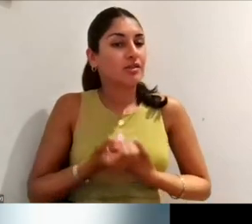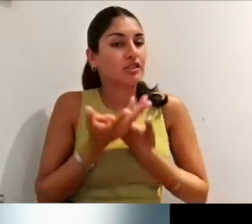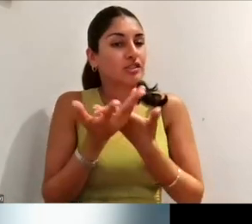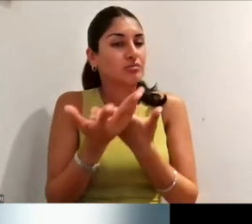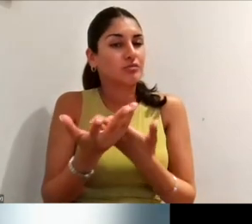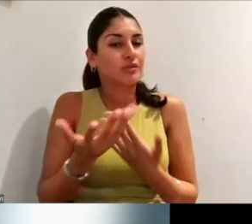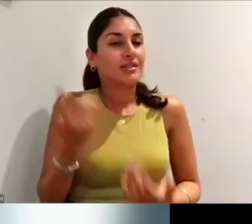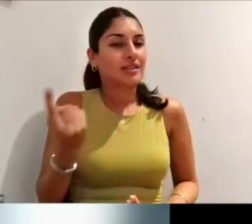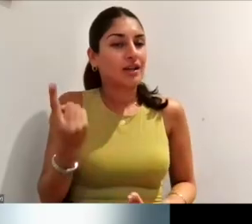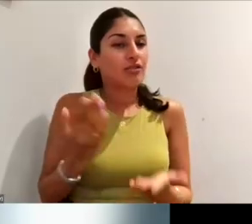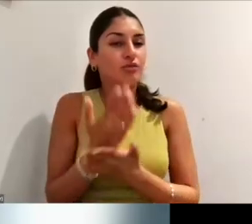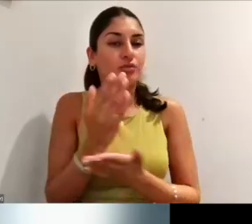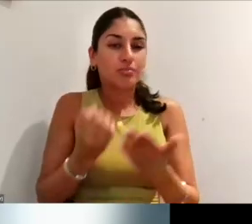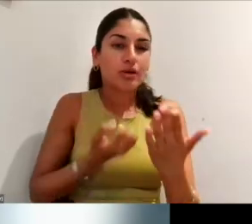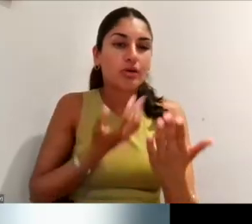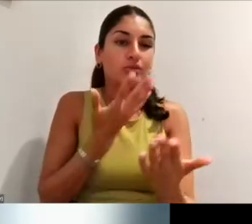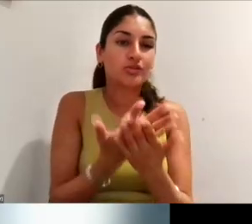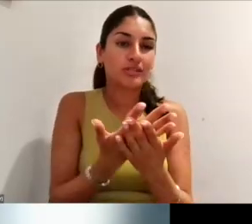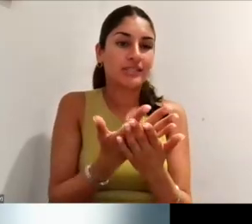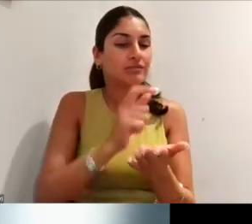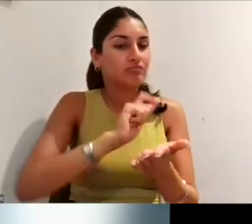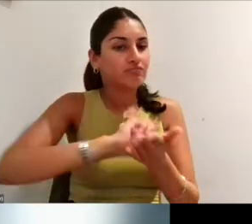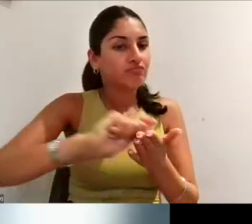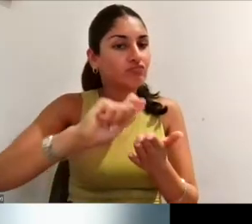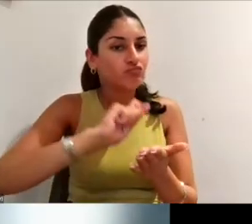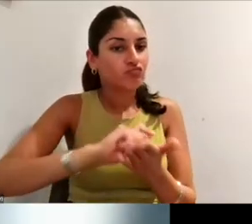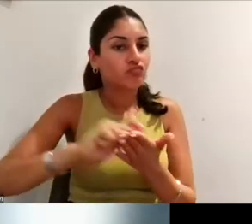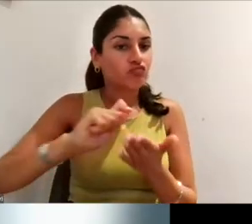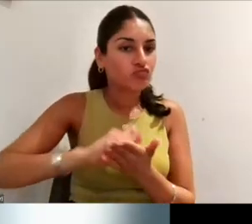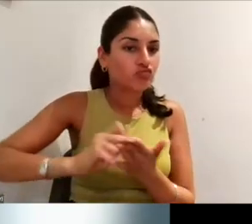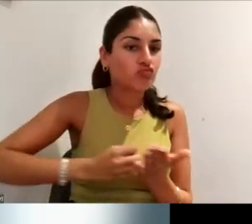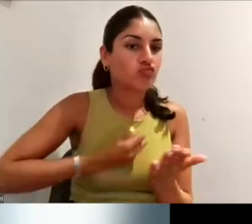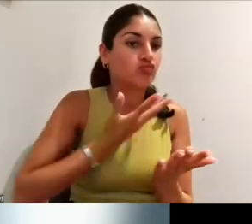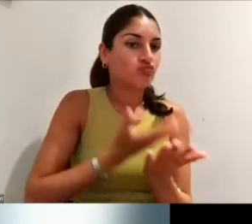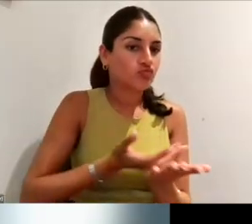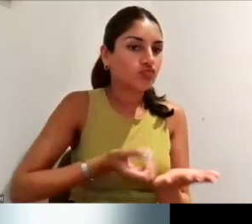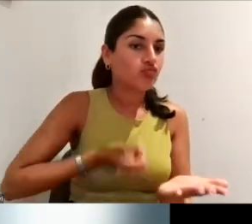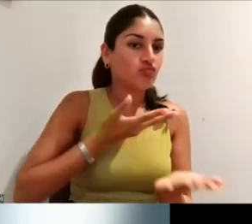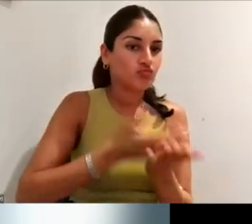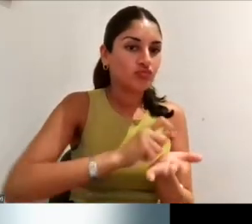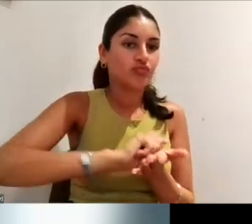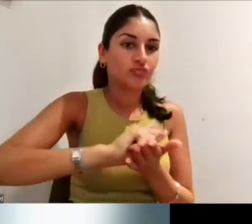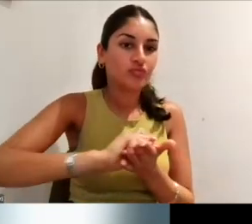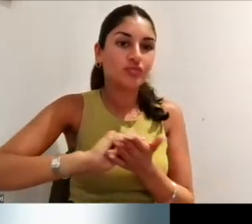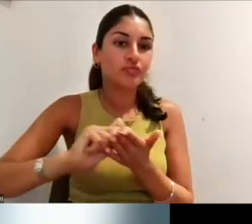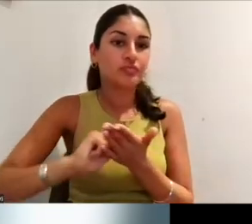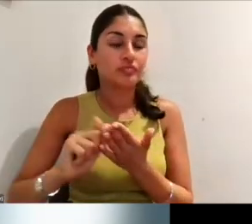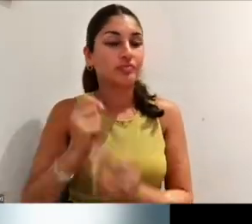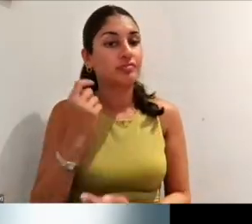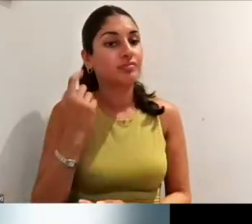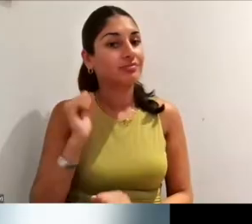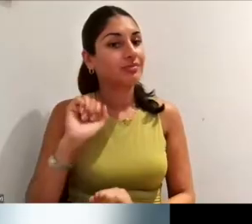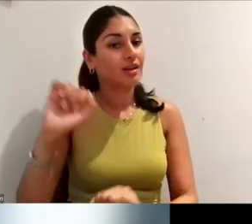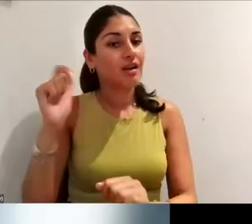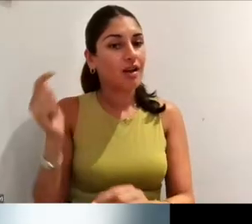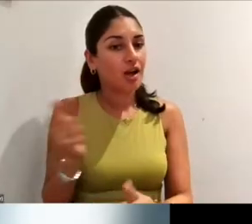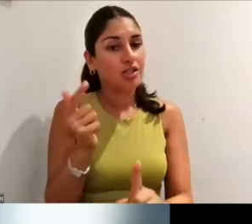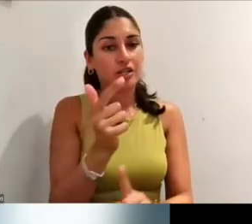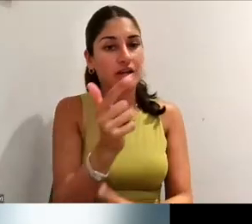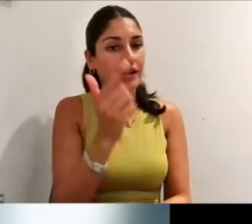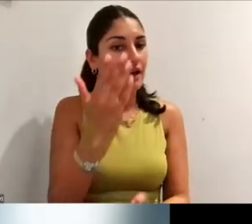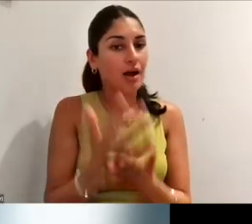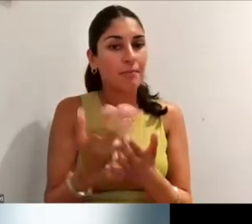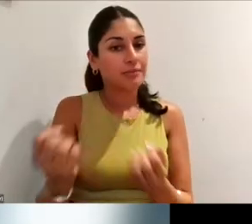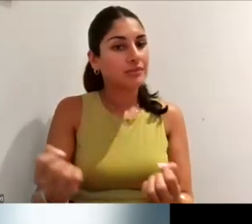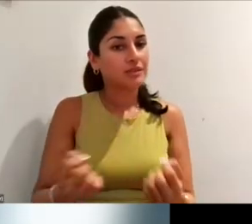and her performances and through her writing. And I find her personal journey to be truly, truly inspiring